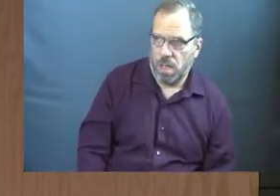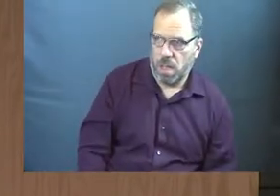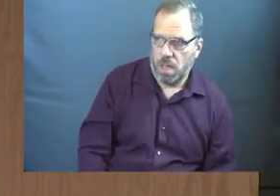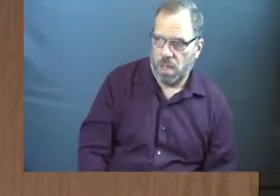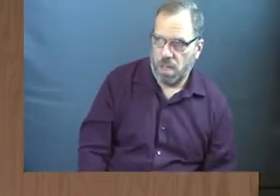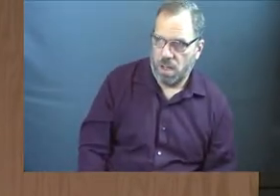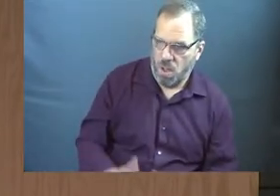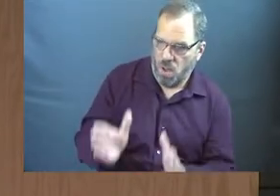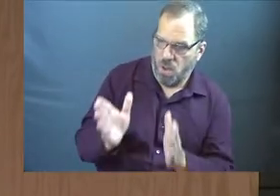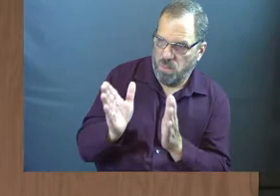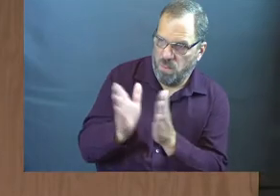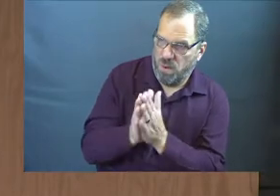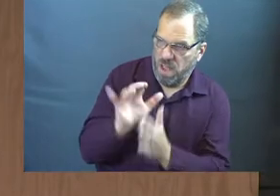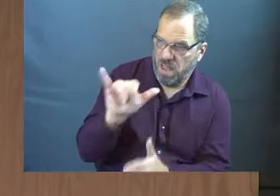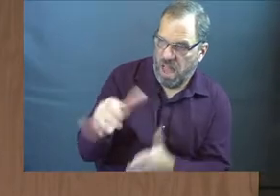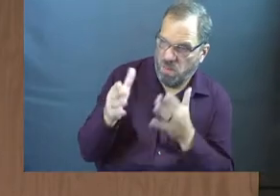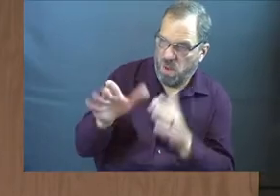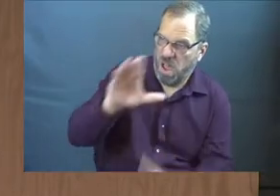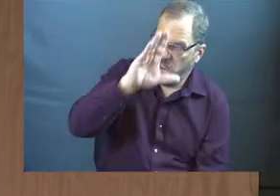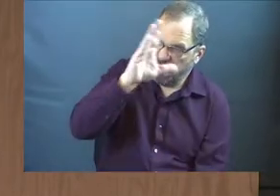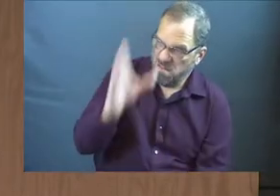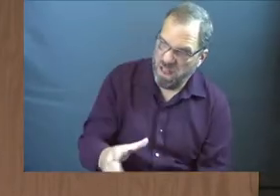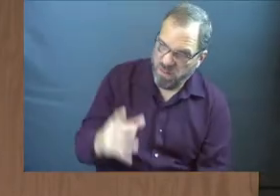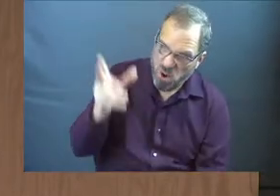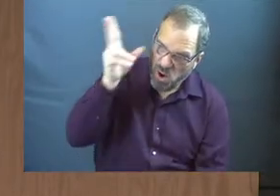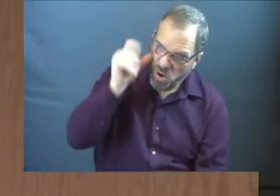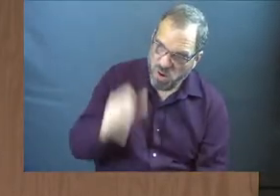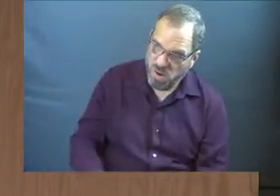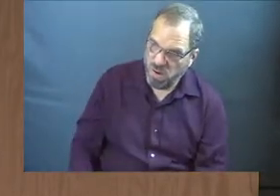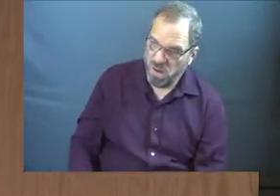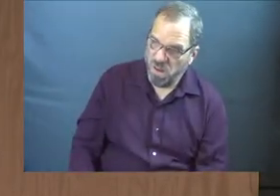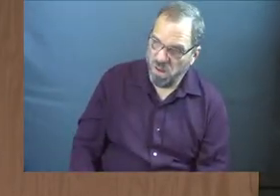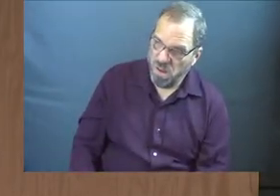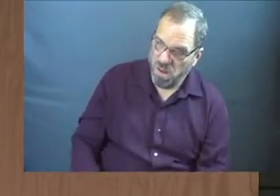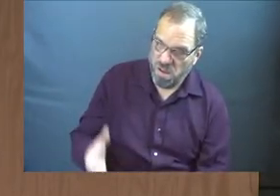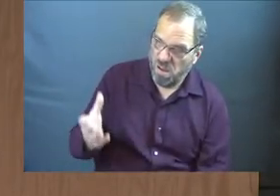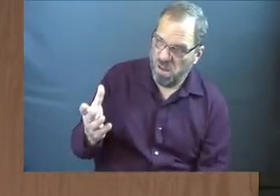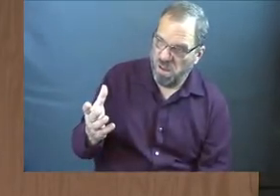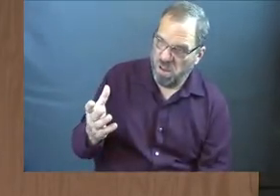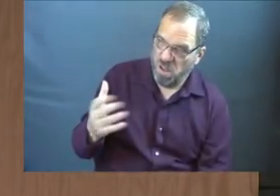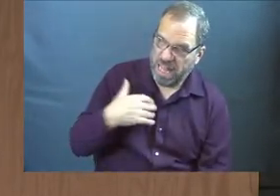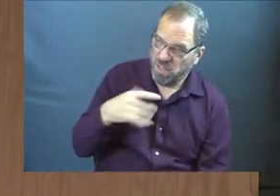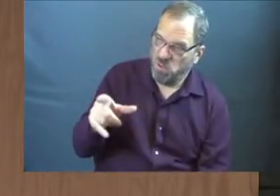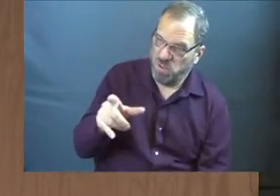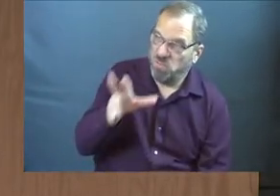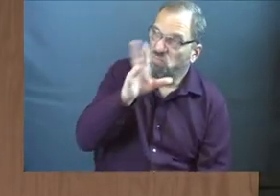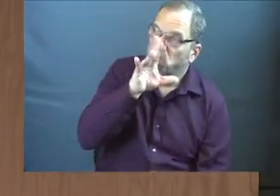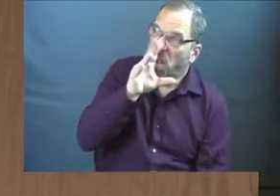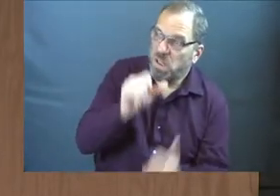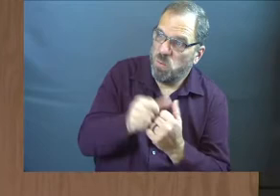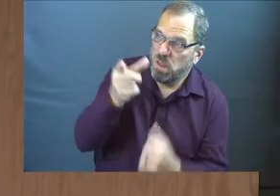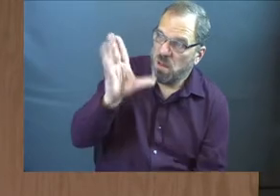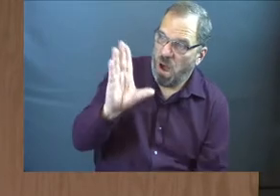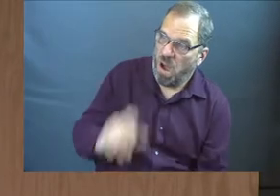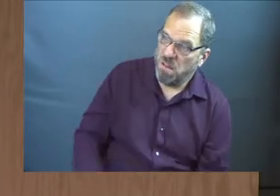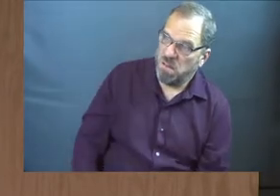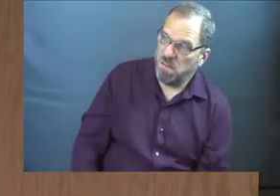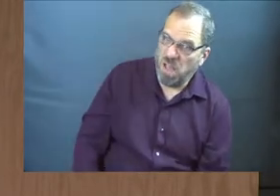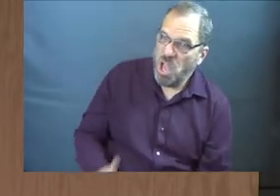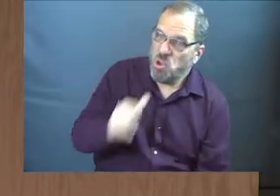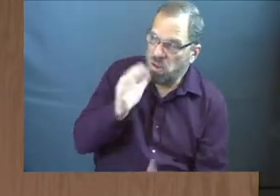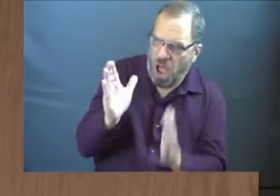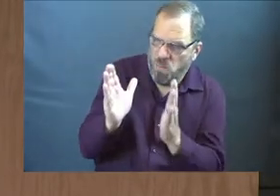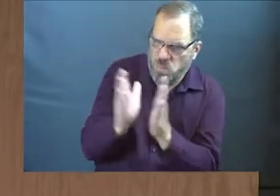not heard you pray that way before. They're like, you're just talking to God. You're